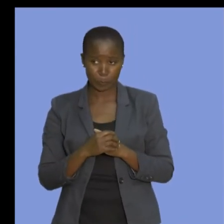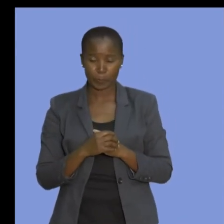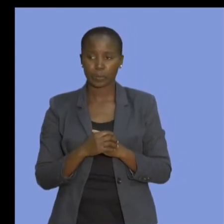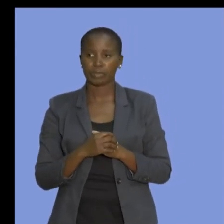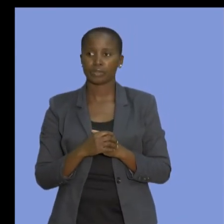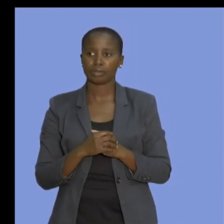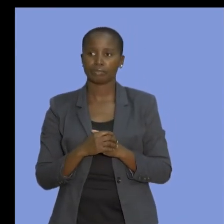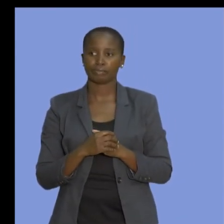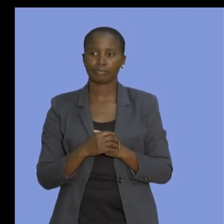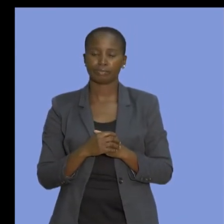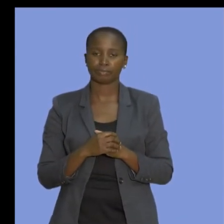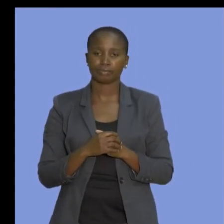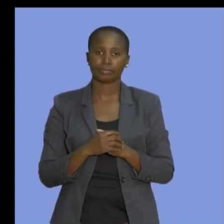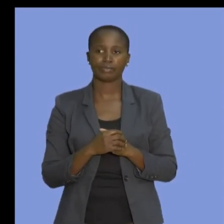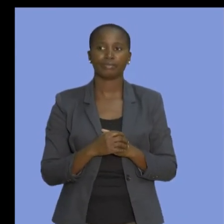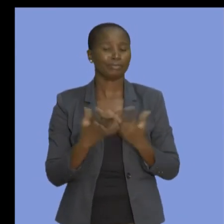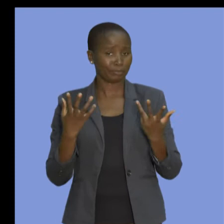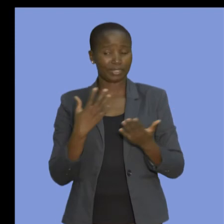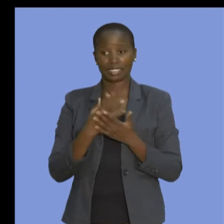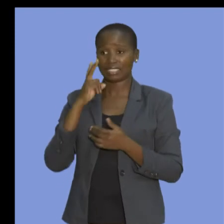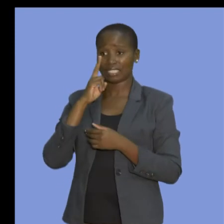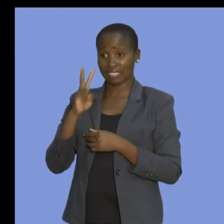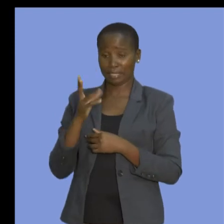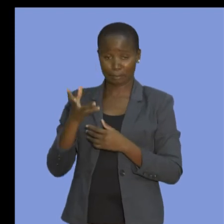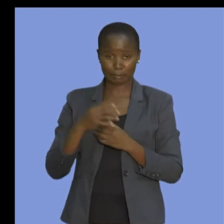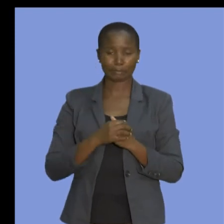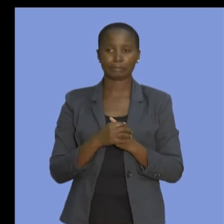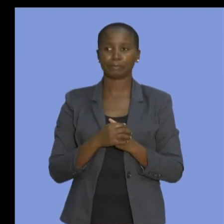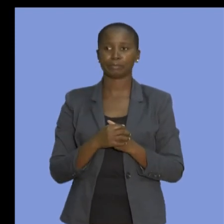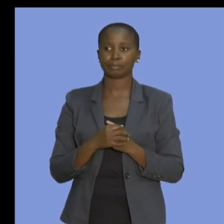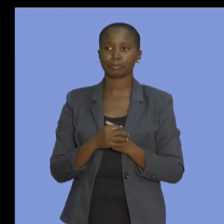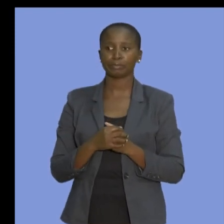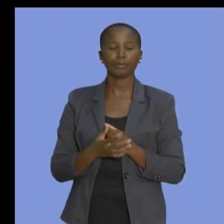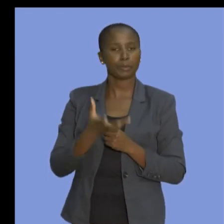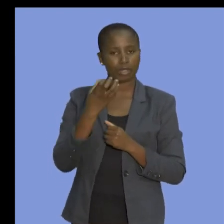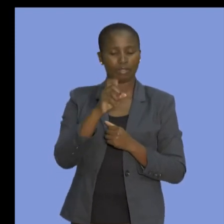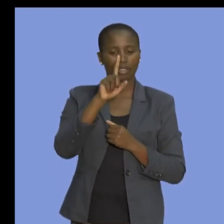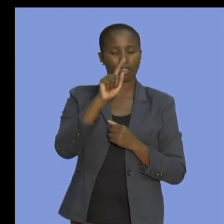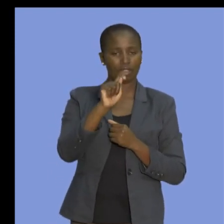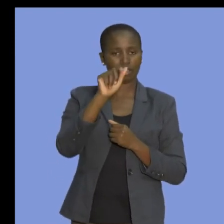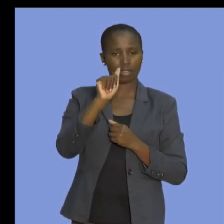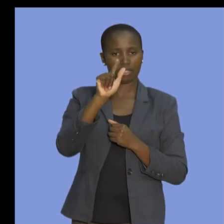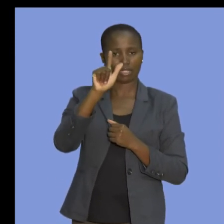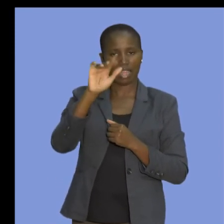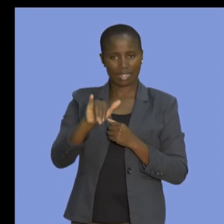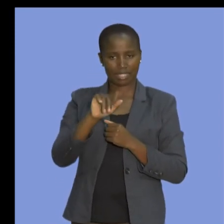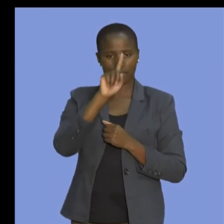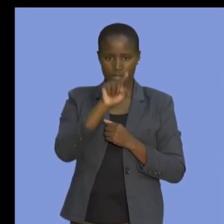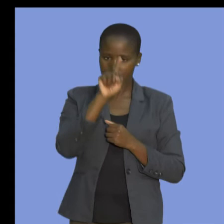So if you look at this, we had our tallies there, and we had our